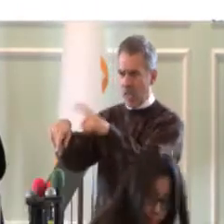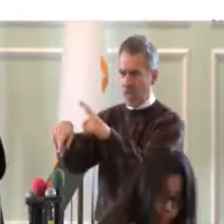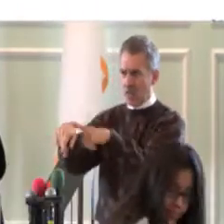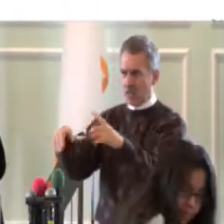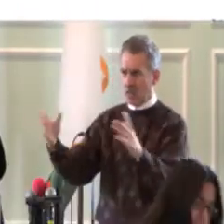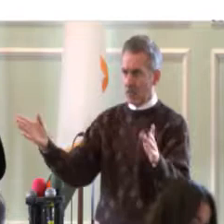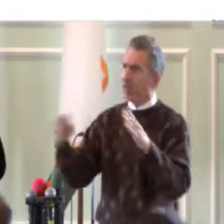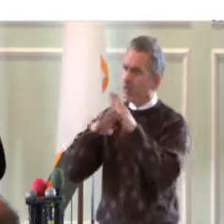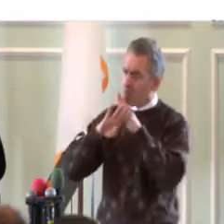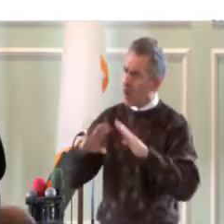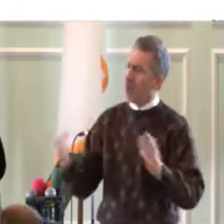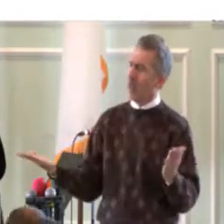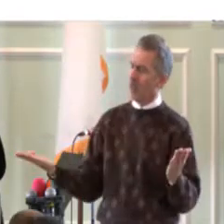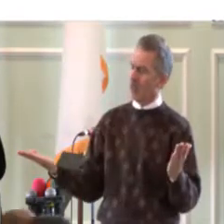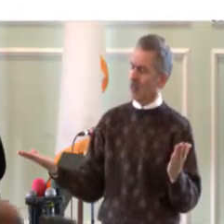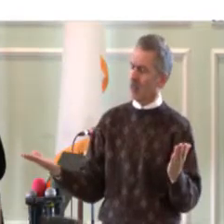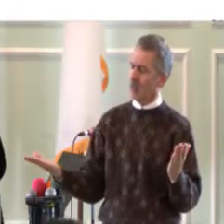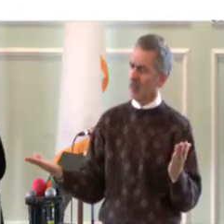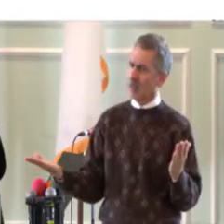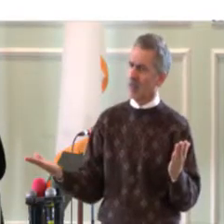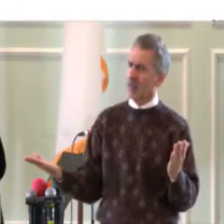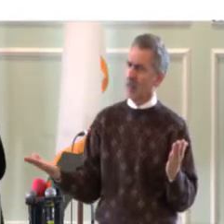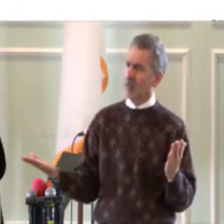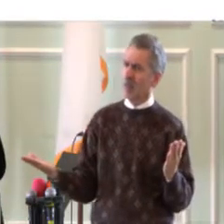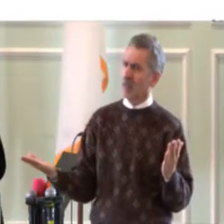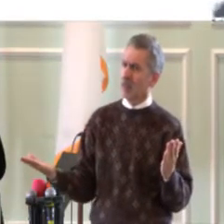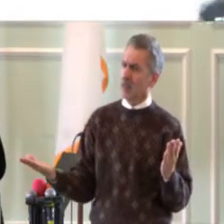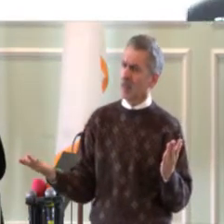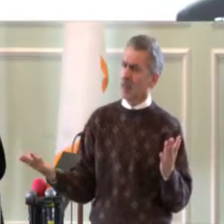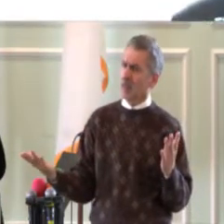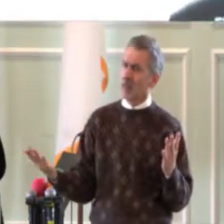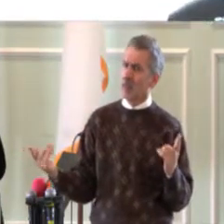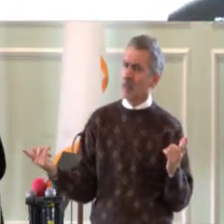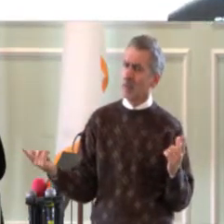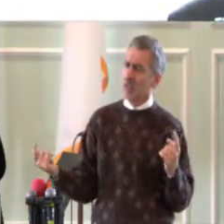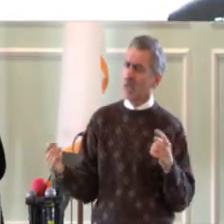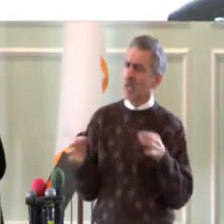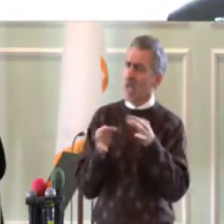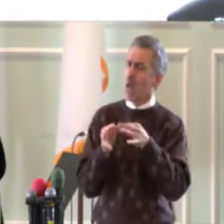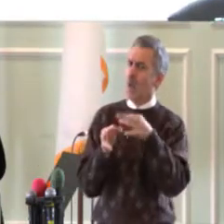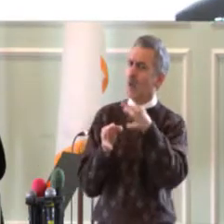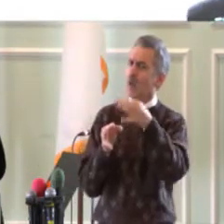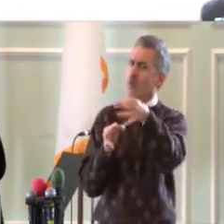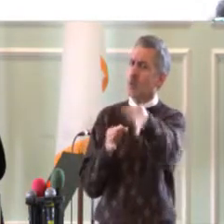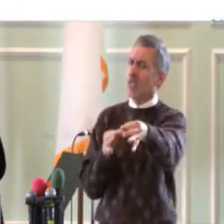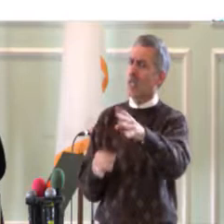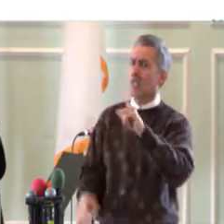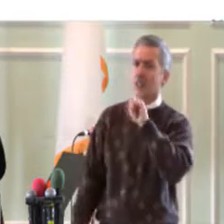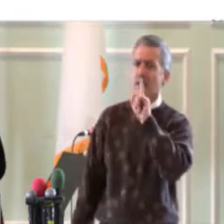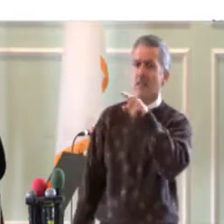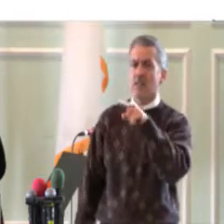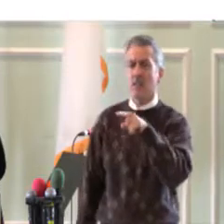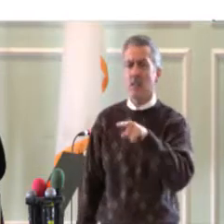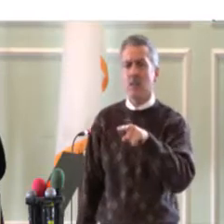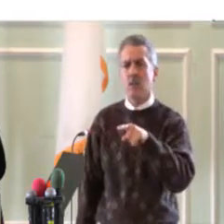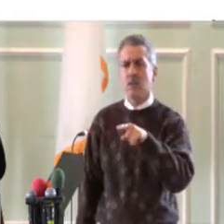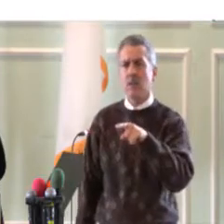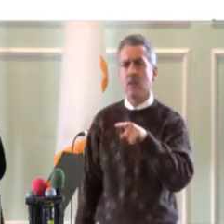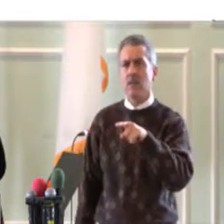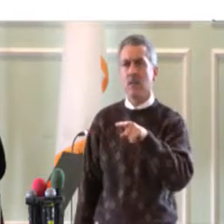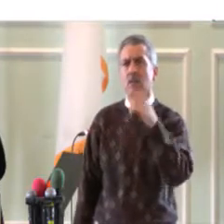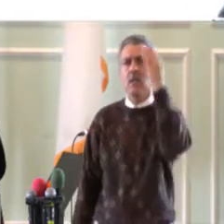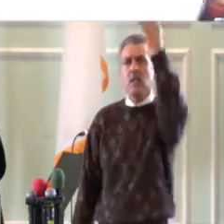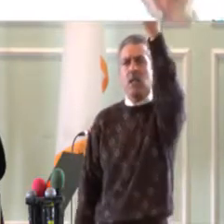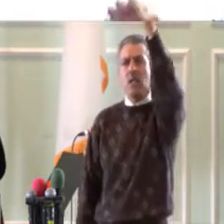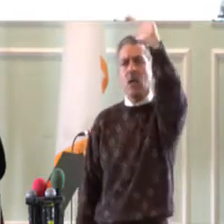spoke? Was he somehow delaying his answer? I heard somebody say that God